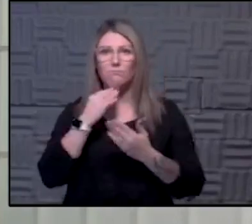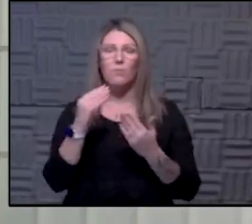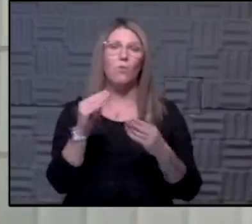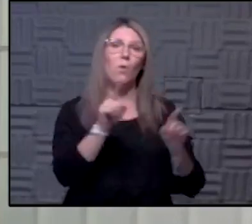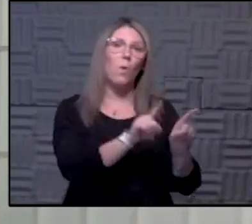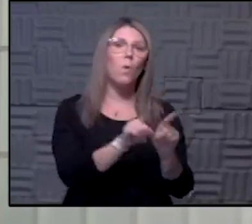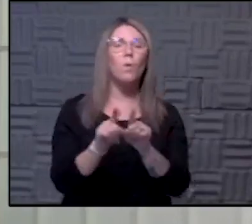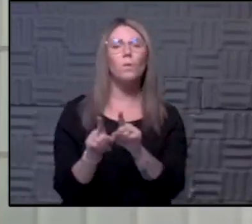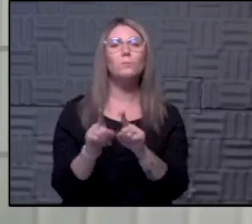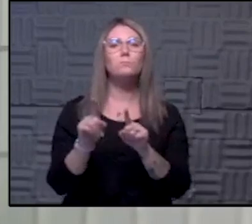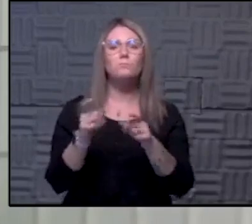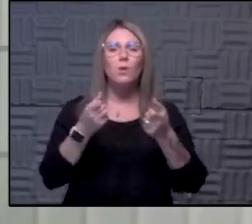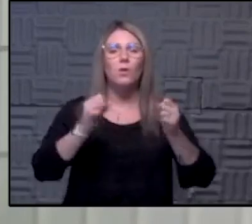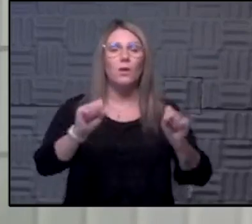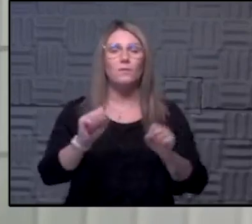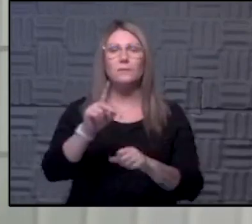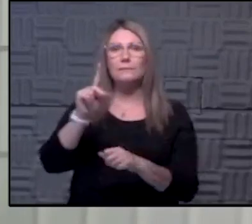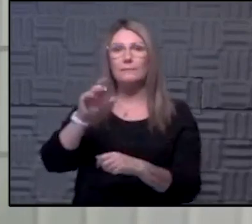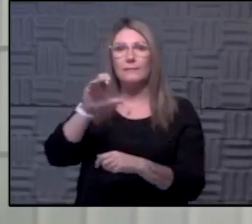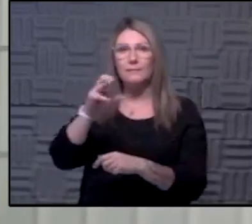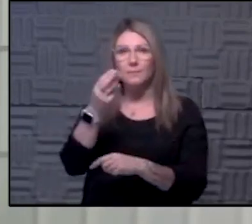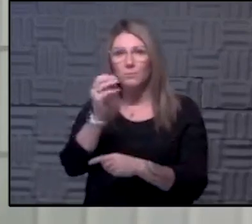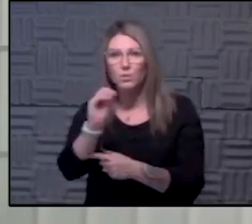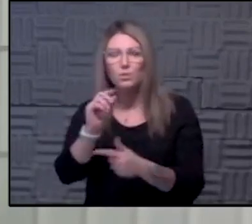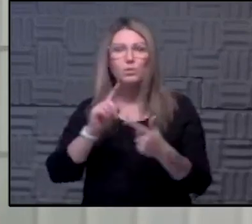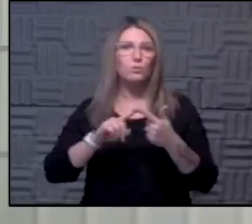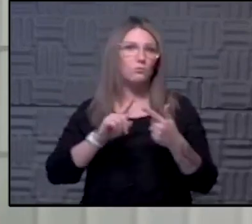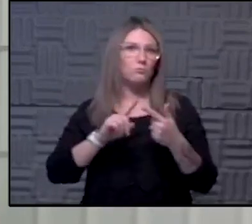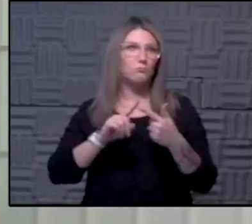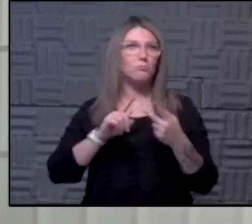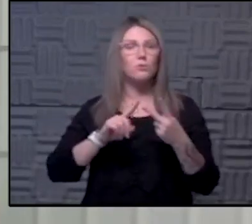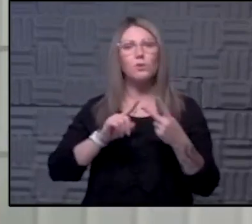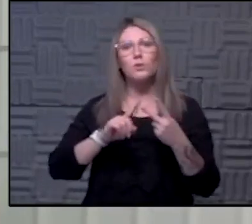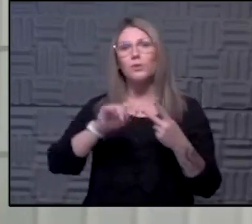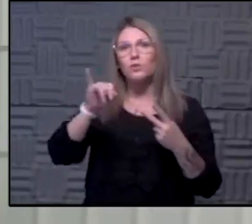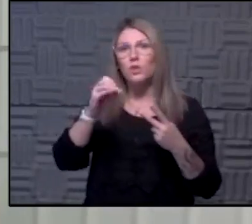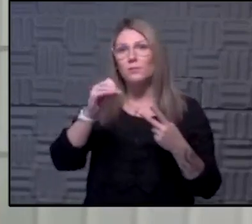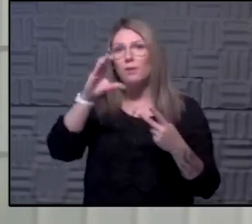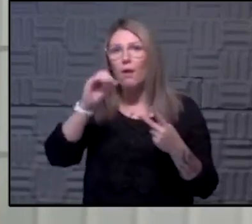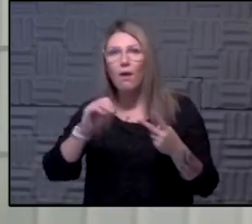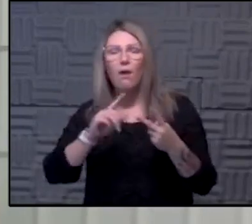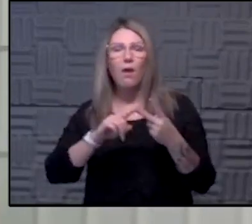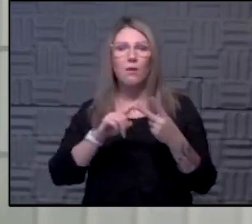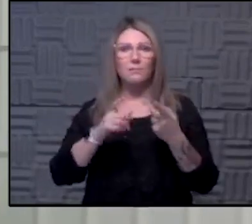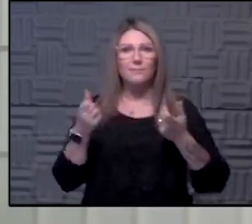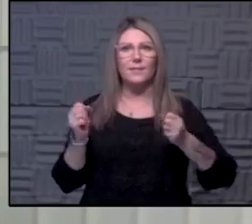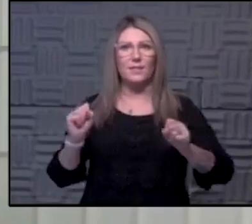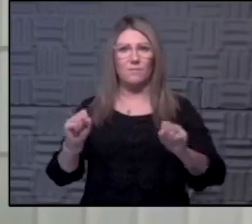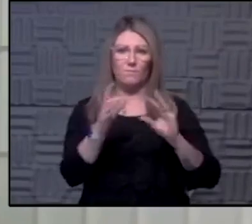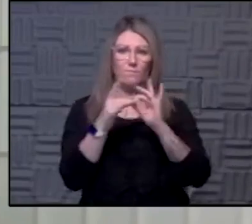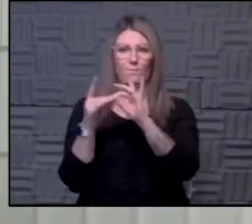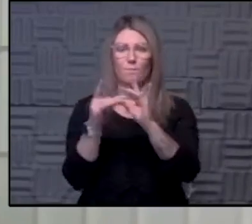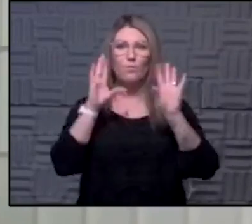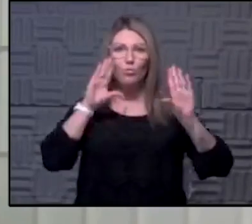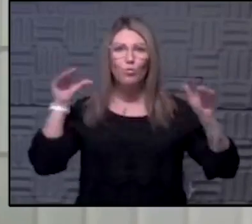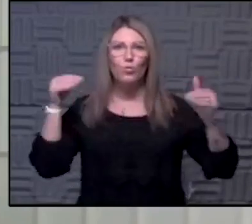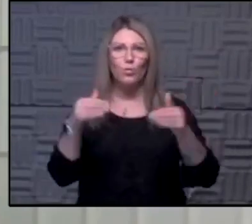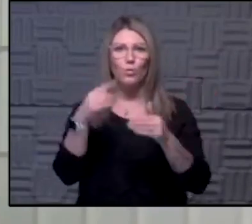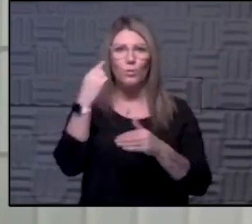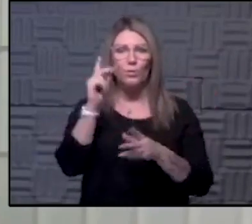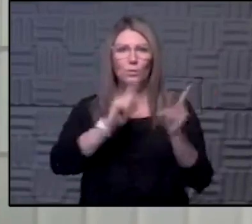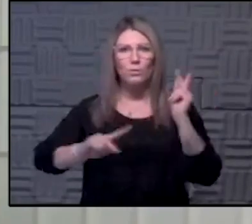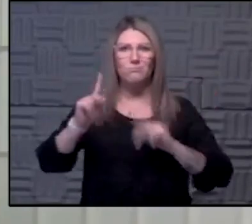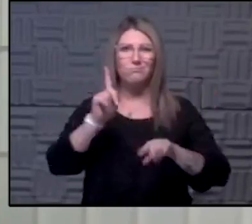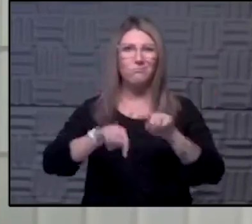efforts in Kansas City, Missouri. I know on the Johnson County side, there are efforts to have a coordinated focused response for the homebound. So